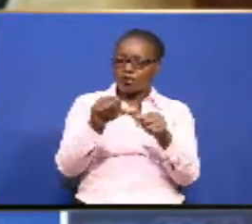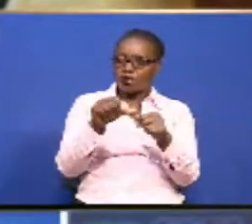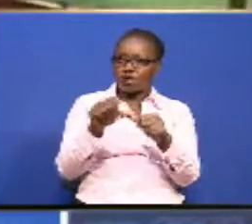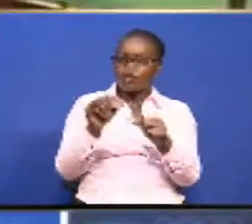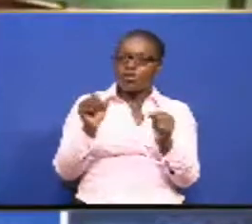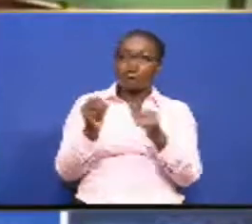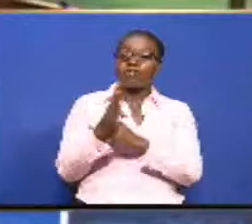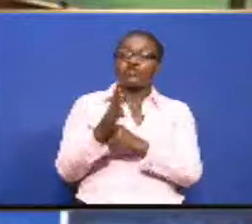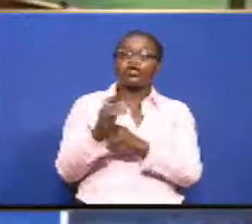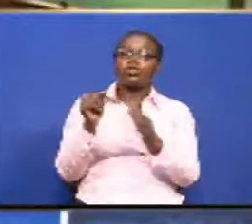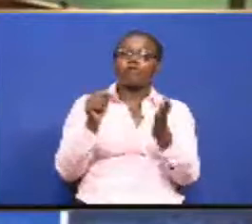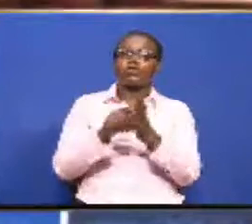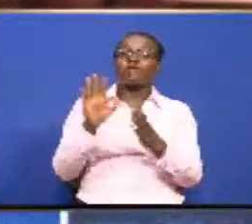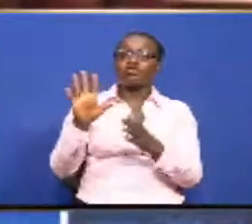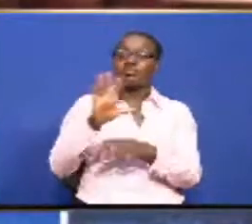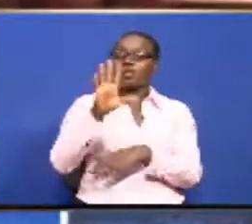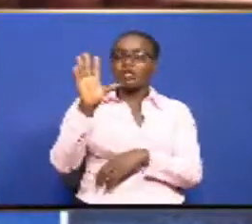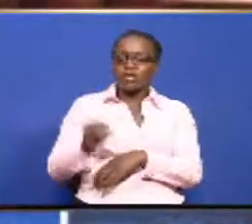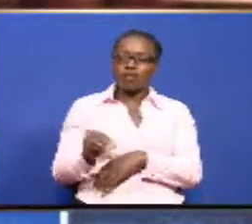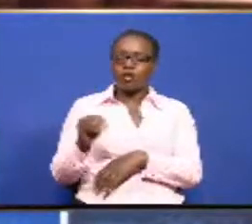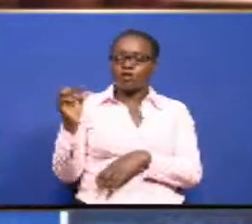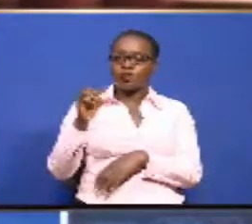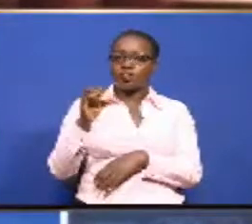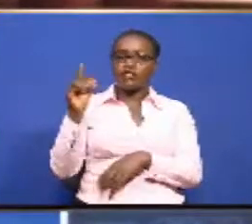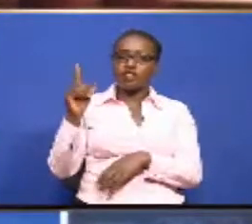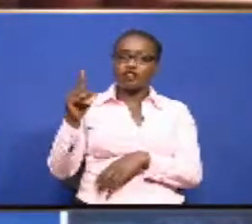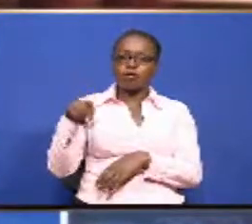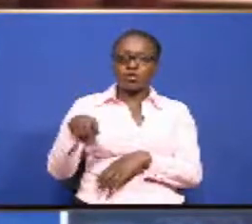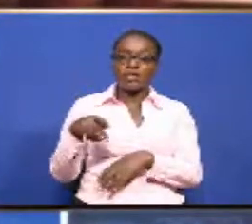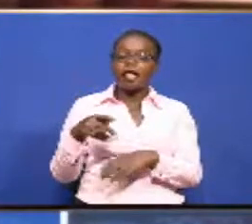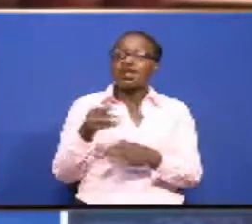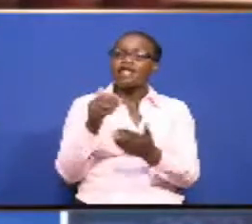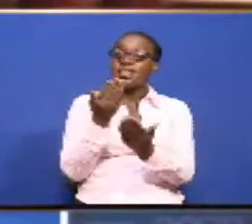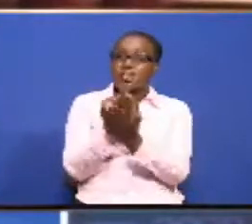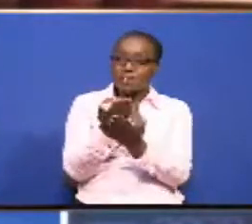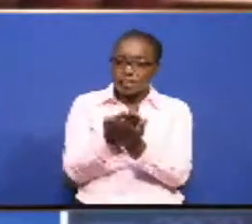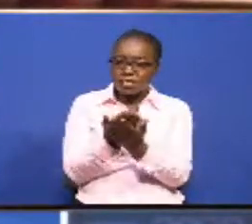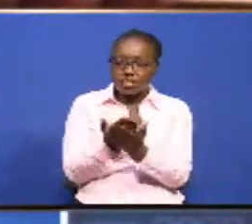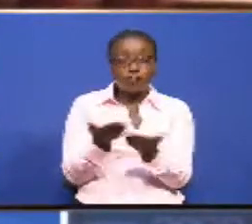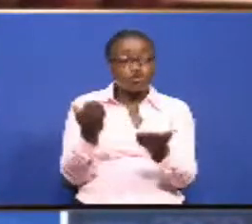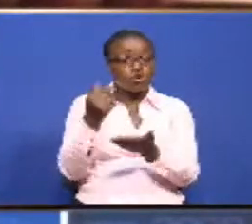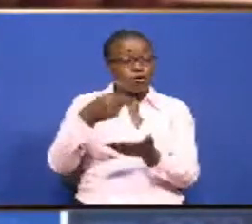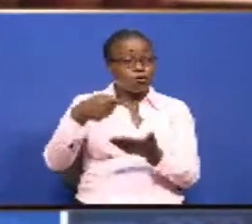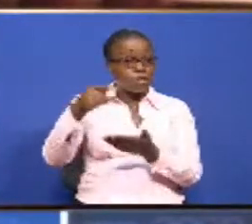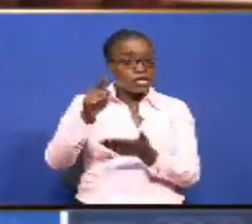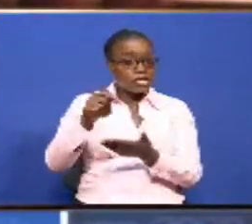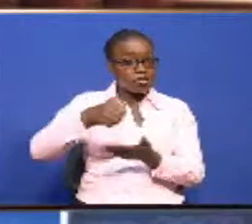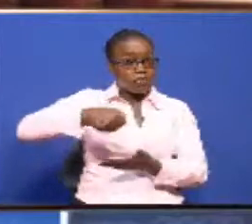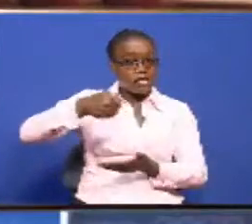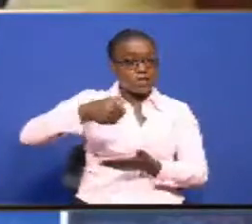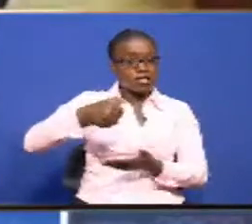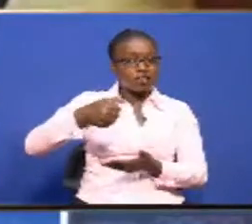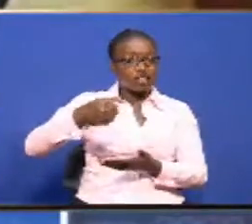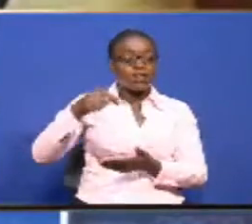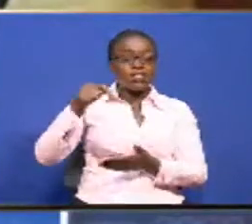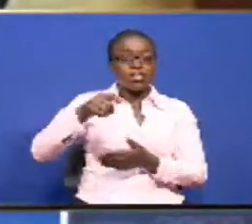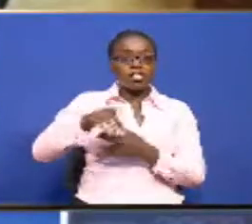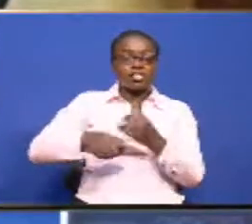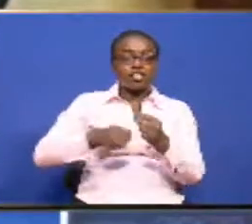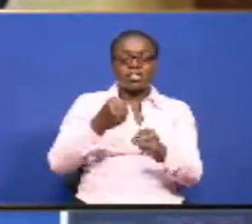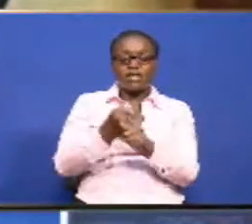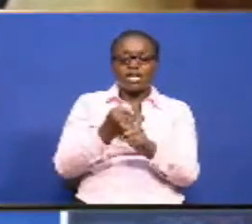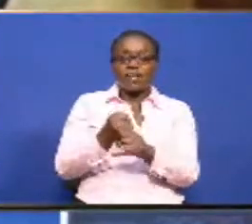of GDP. Yatani alitoa wito kwa wabunge kupitisha mswada wa kifedha wa mwaka 2020. In this